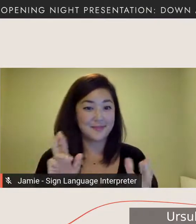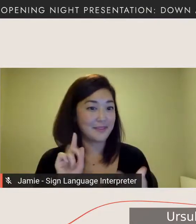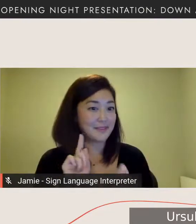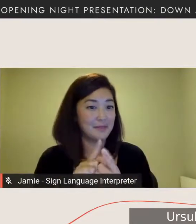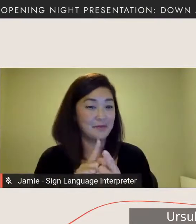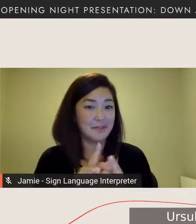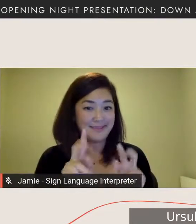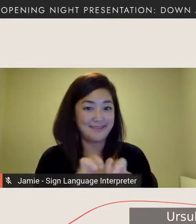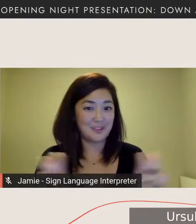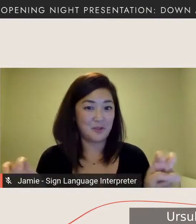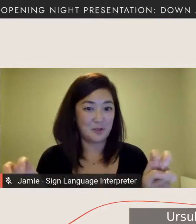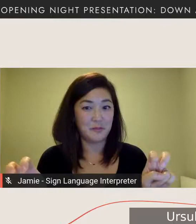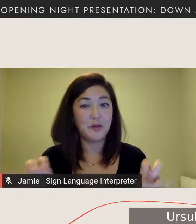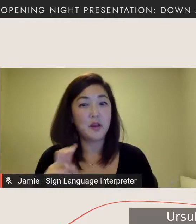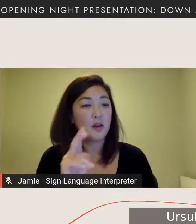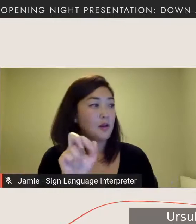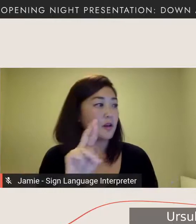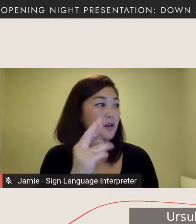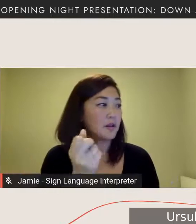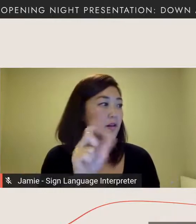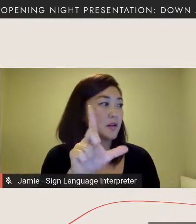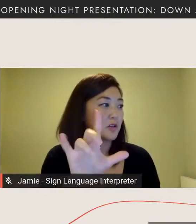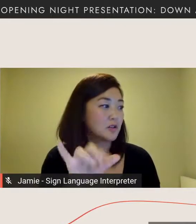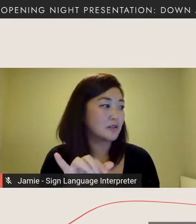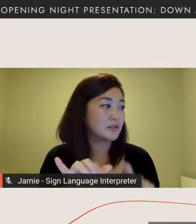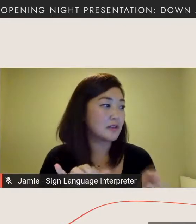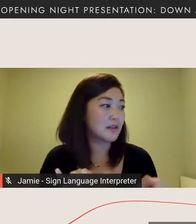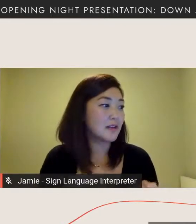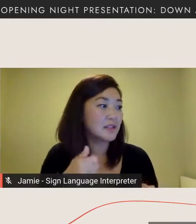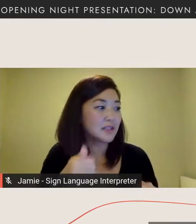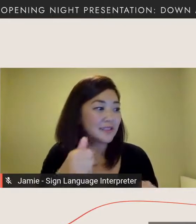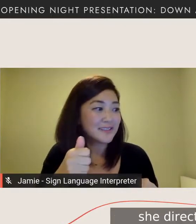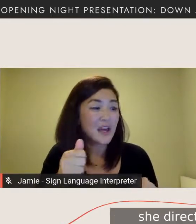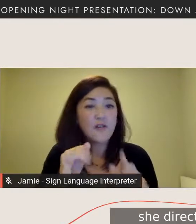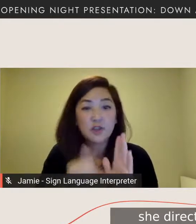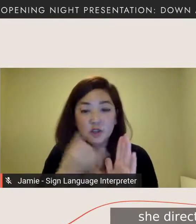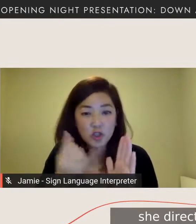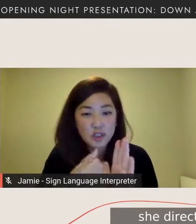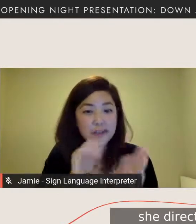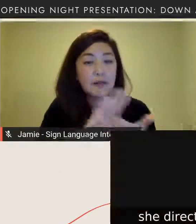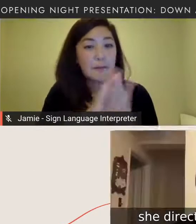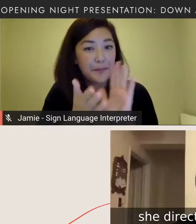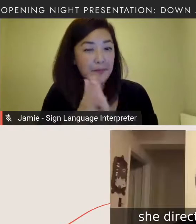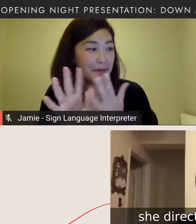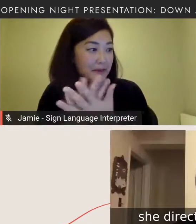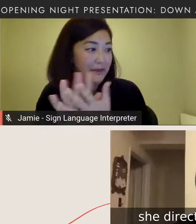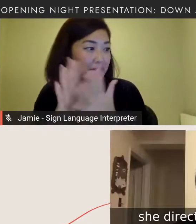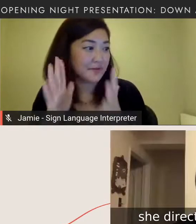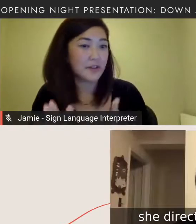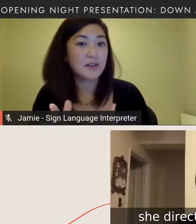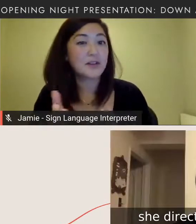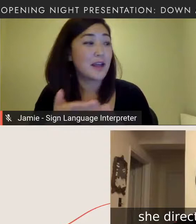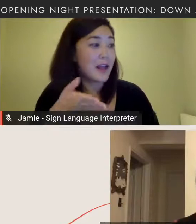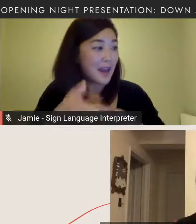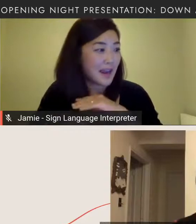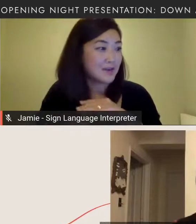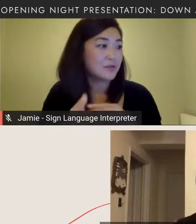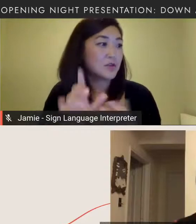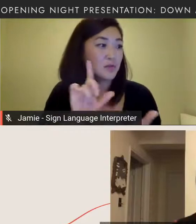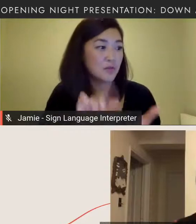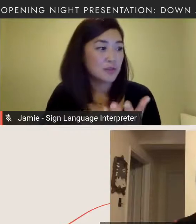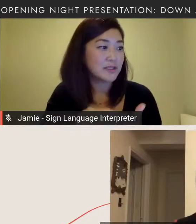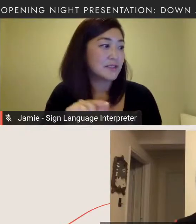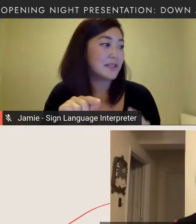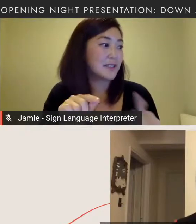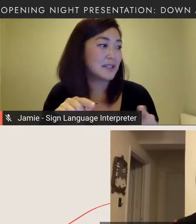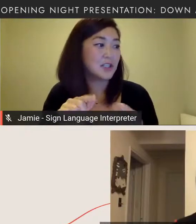Ursula Liang is a journalist turned filmmaker. After working in print, she directed two critically acclaimed feature documentaries, Nine Man